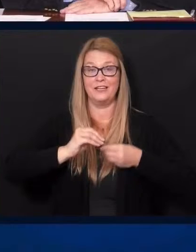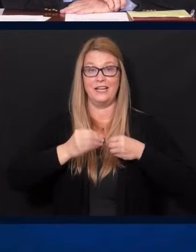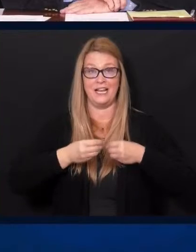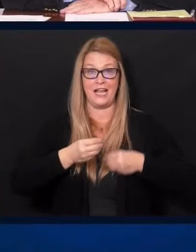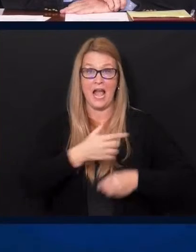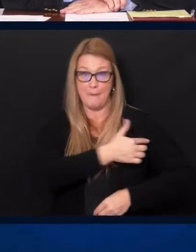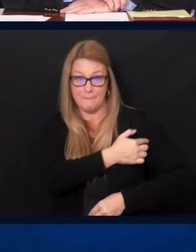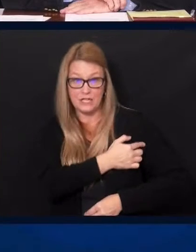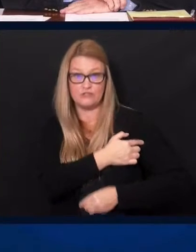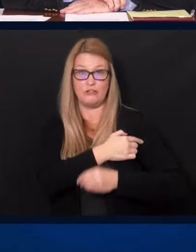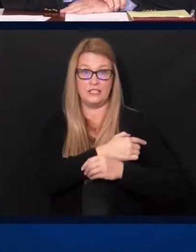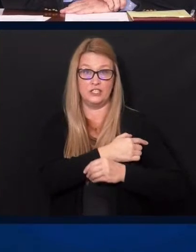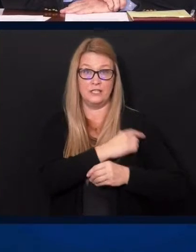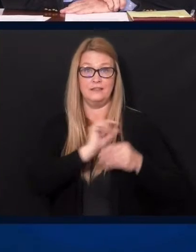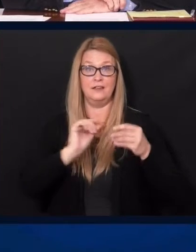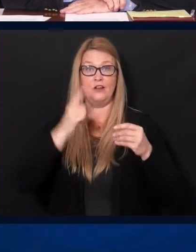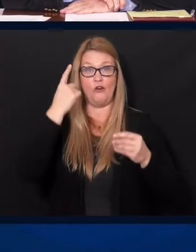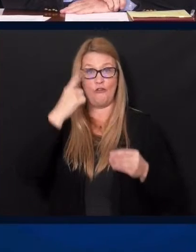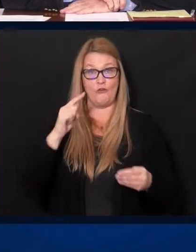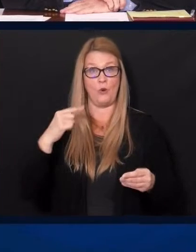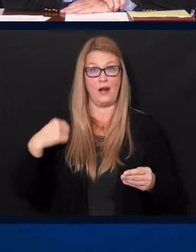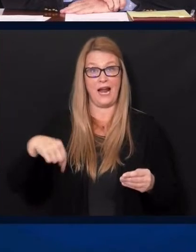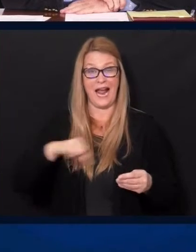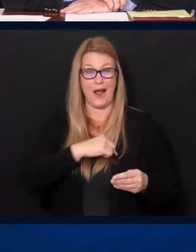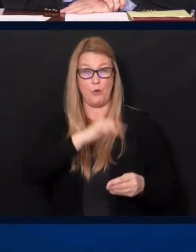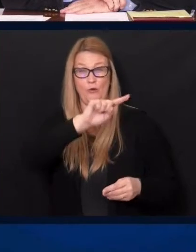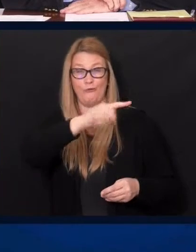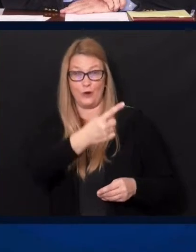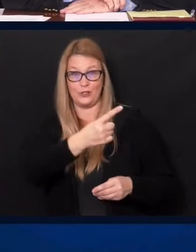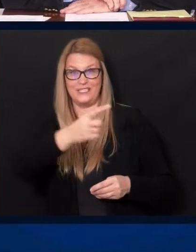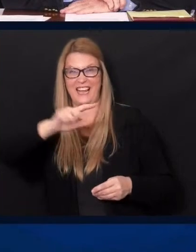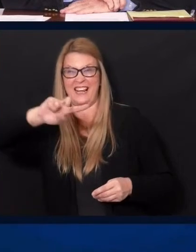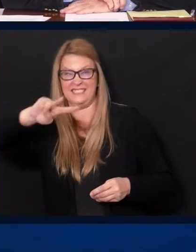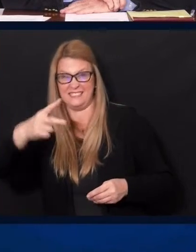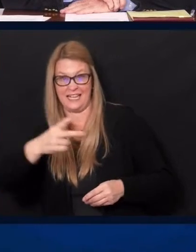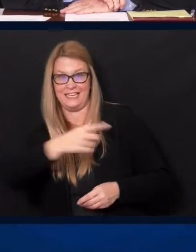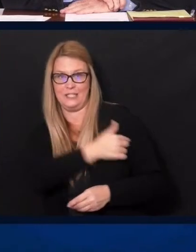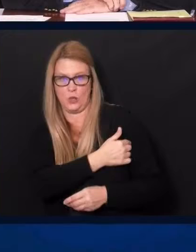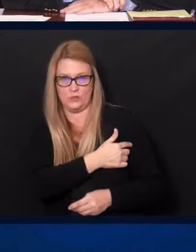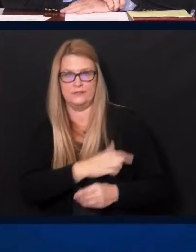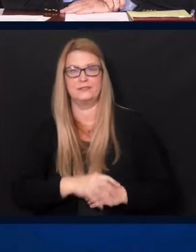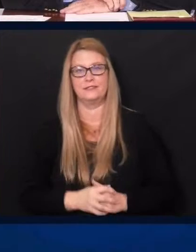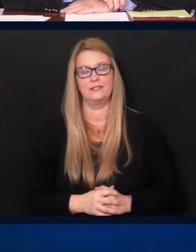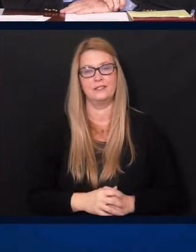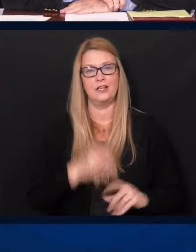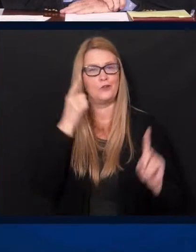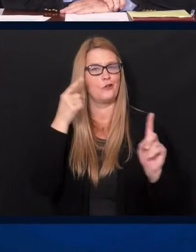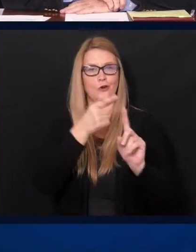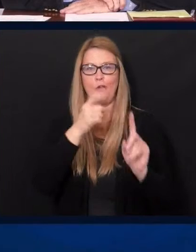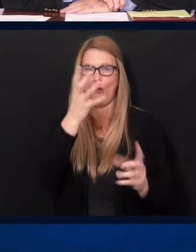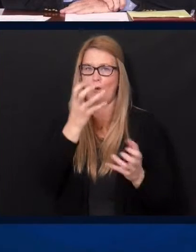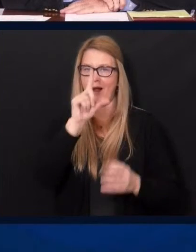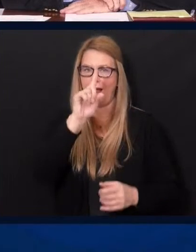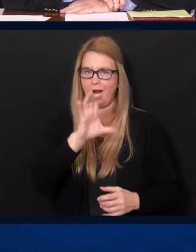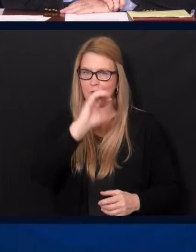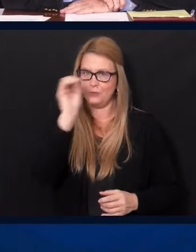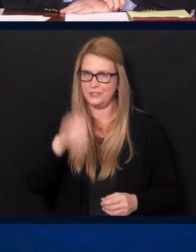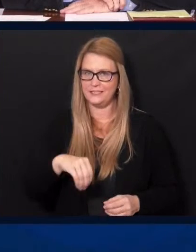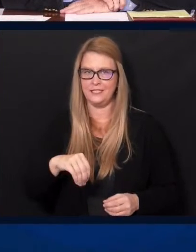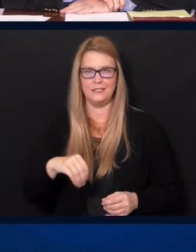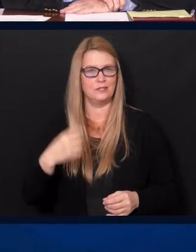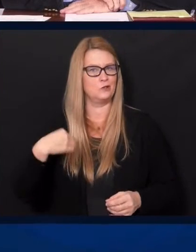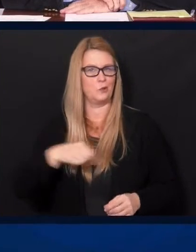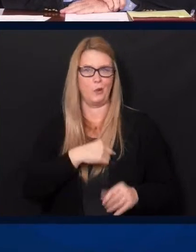administration rate for our first and second doses. Our goal is always 100%. We're knocking it